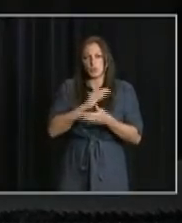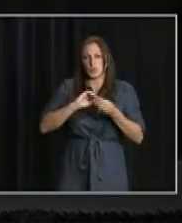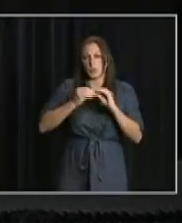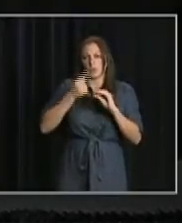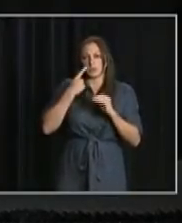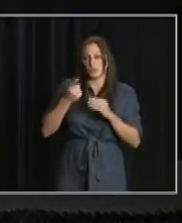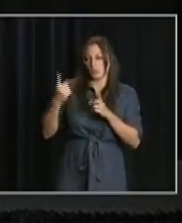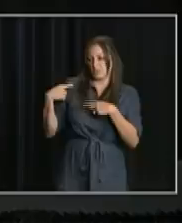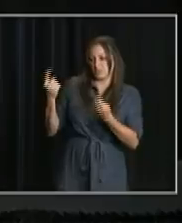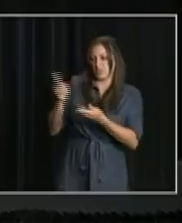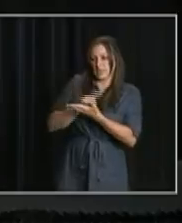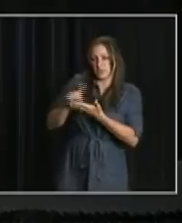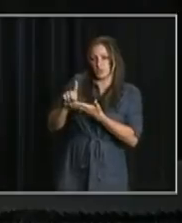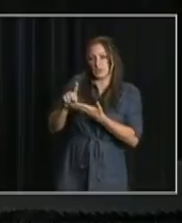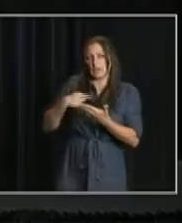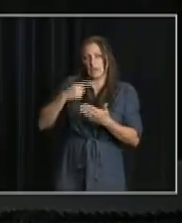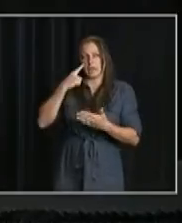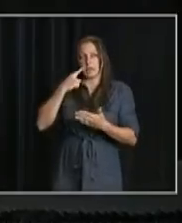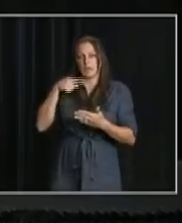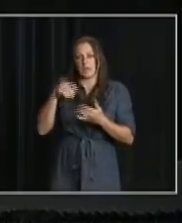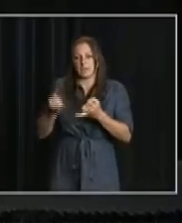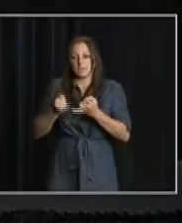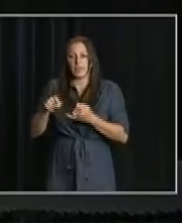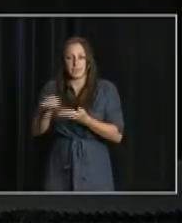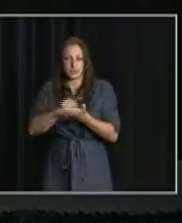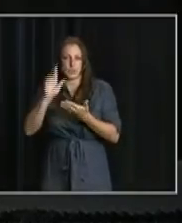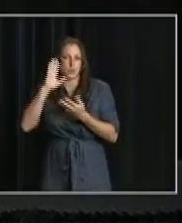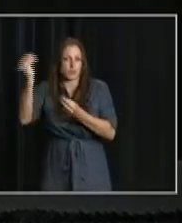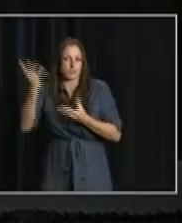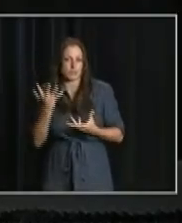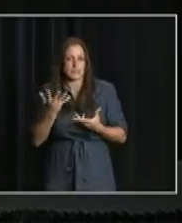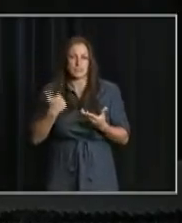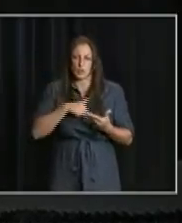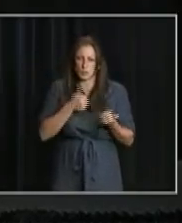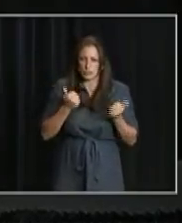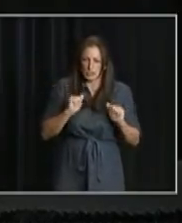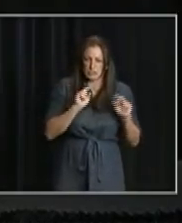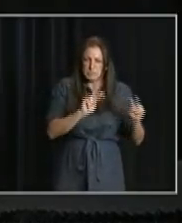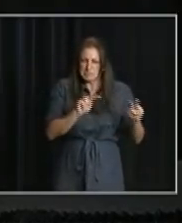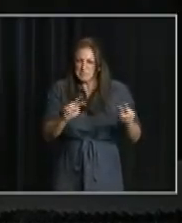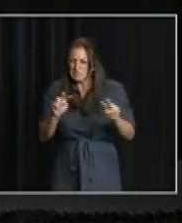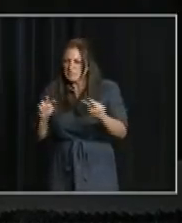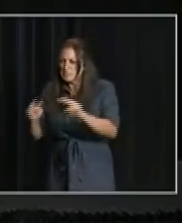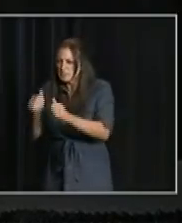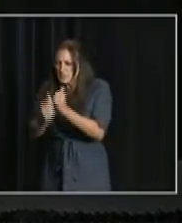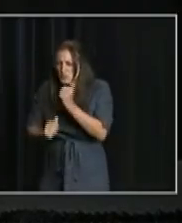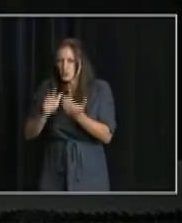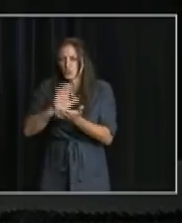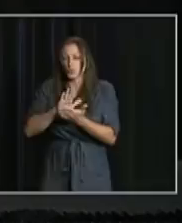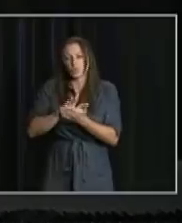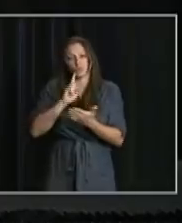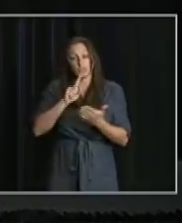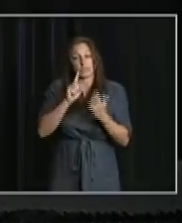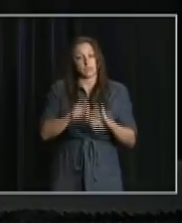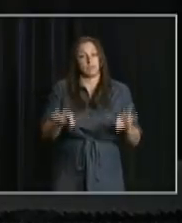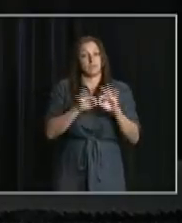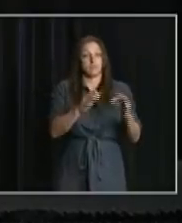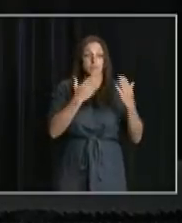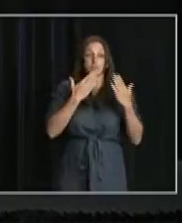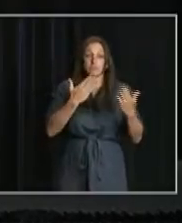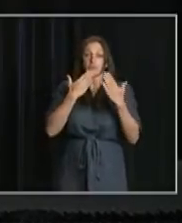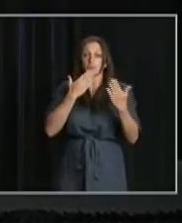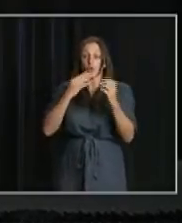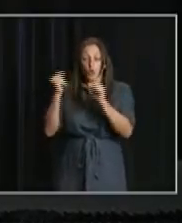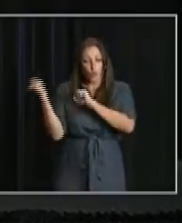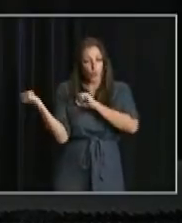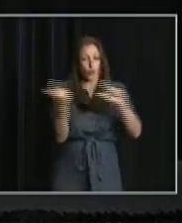week, maybe by the end of this week. So we're trying to keep a close eye on schools, and we want to thank all of the school districts